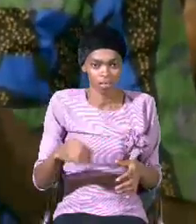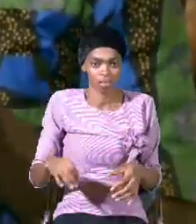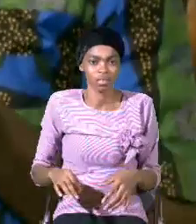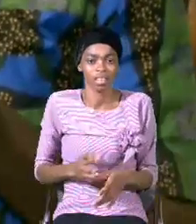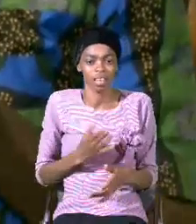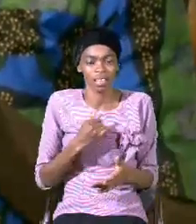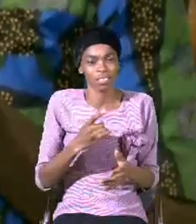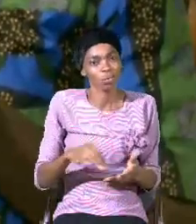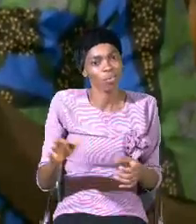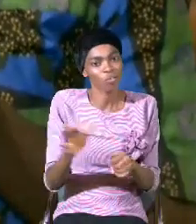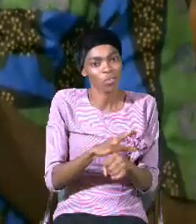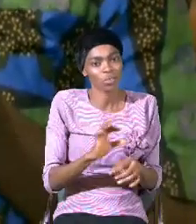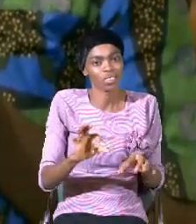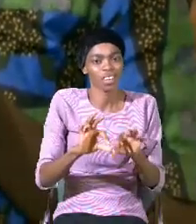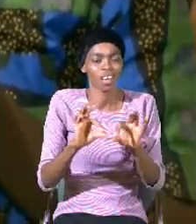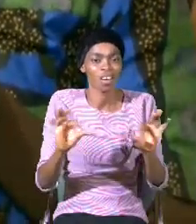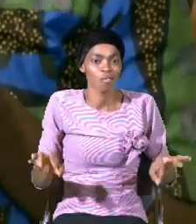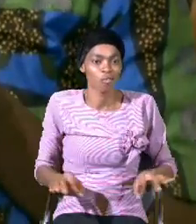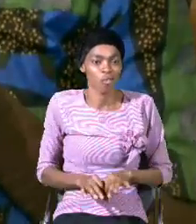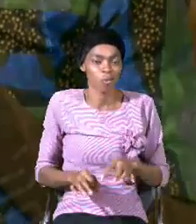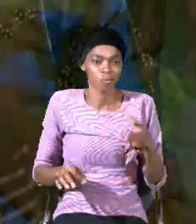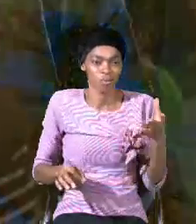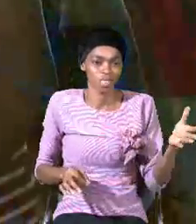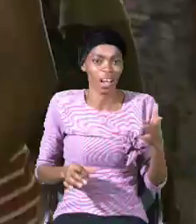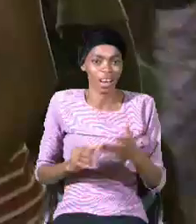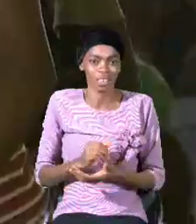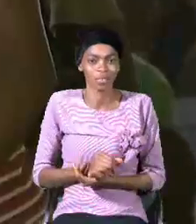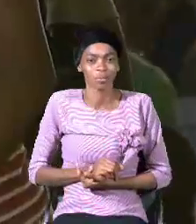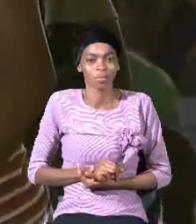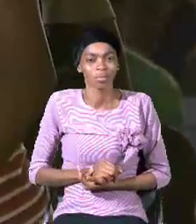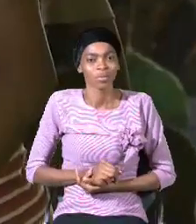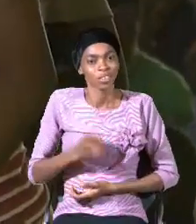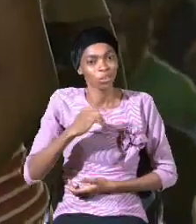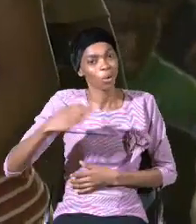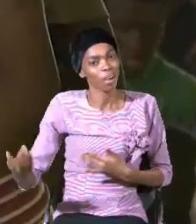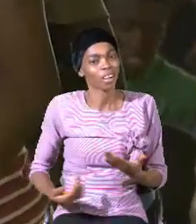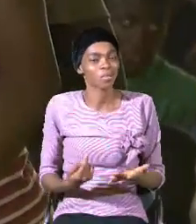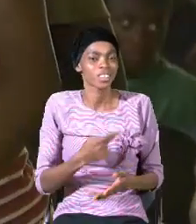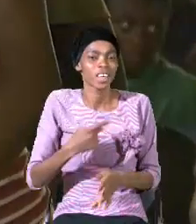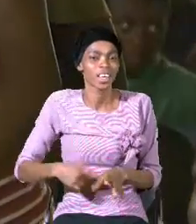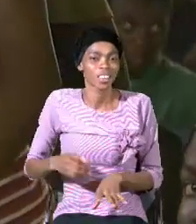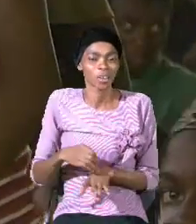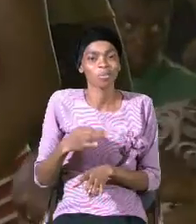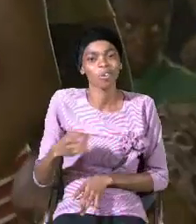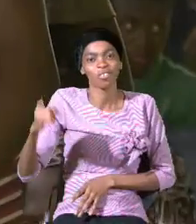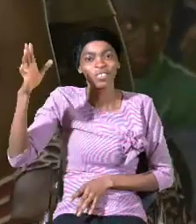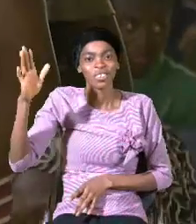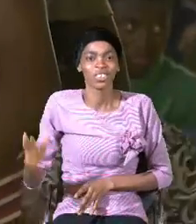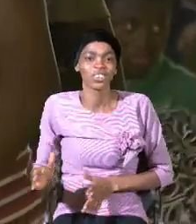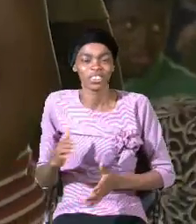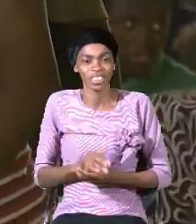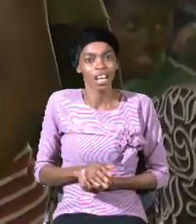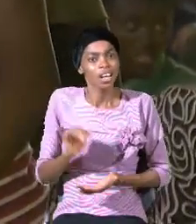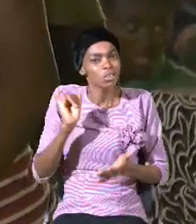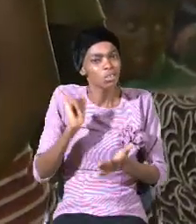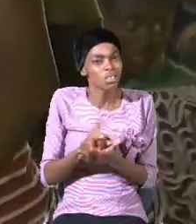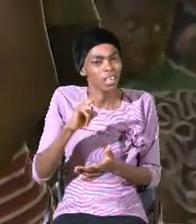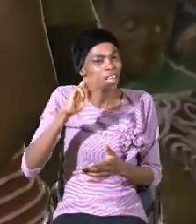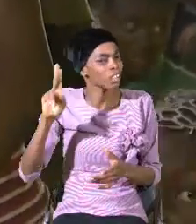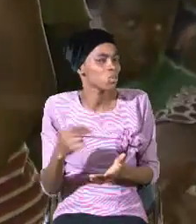great day for you. Giving your life to Christ is the best decision